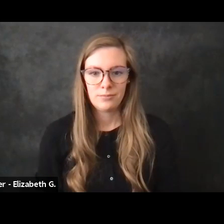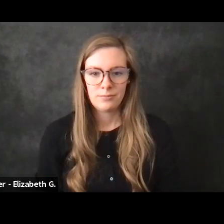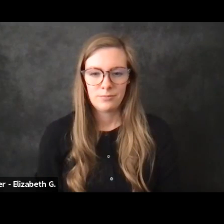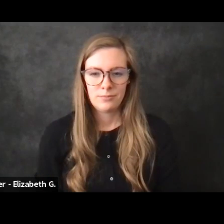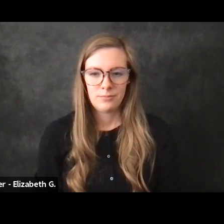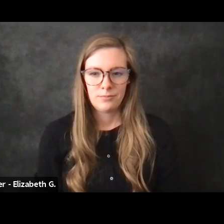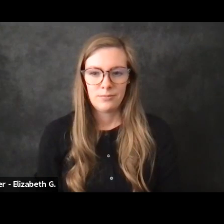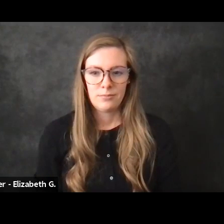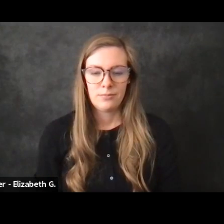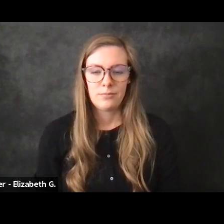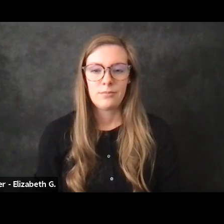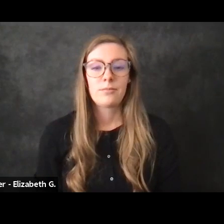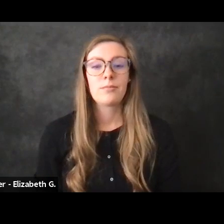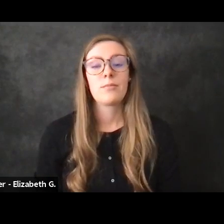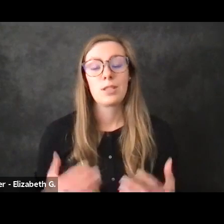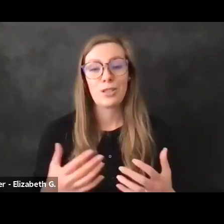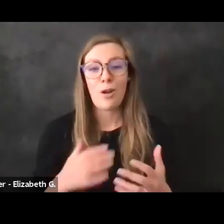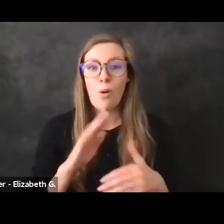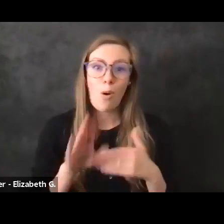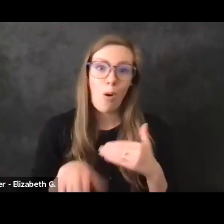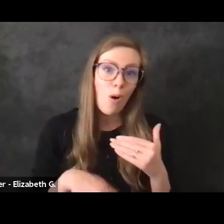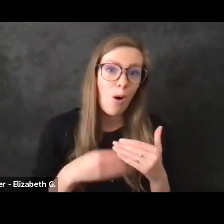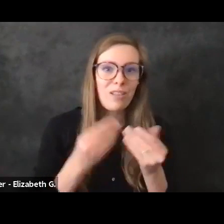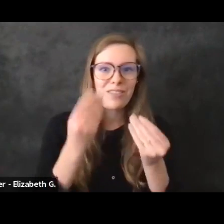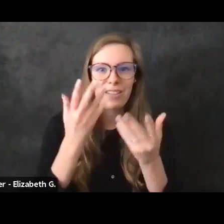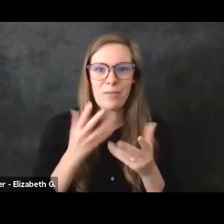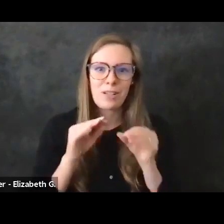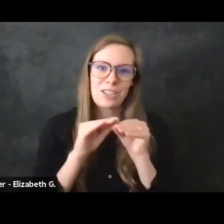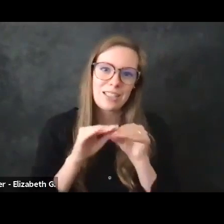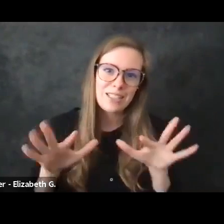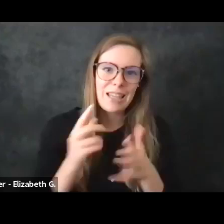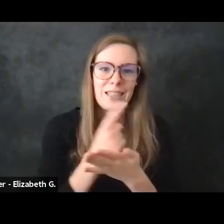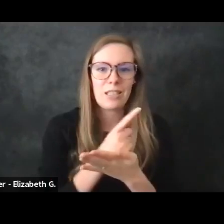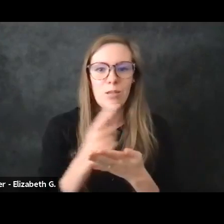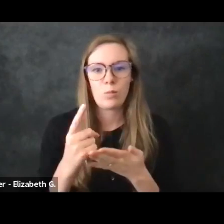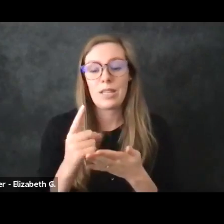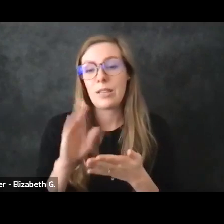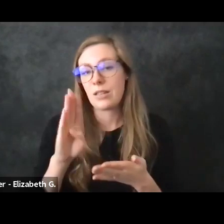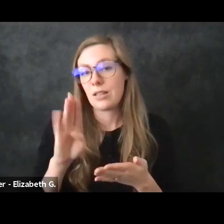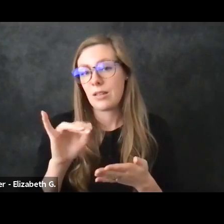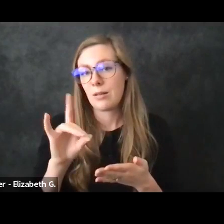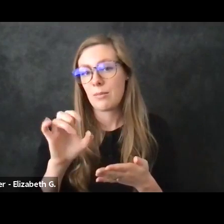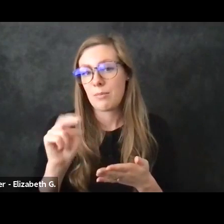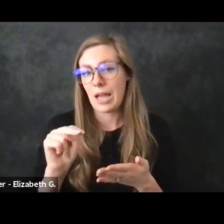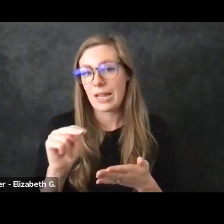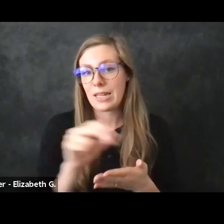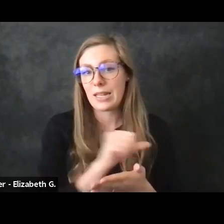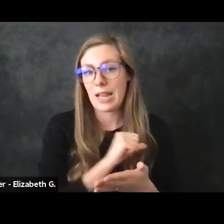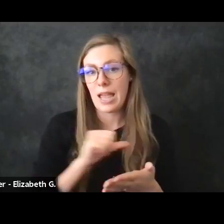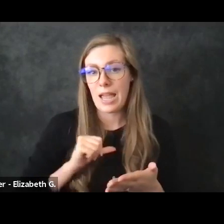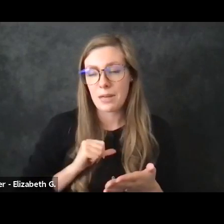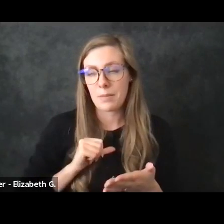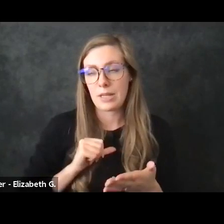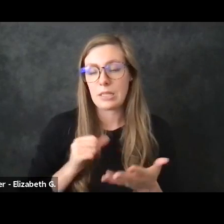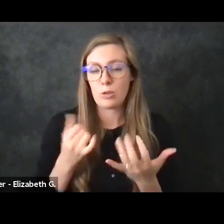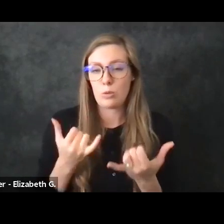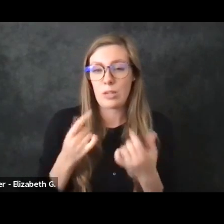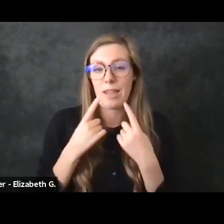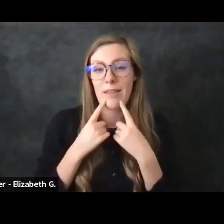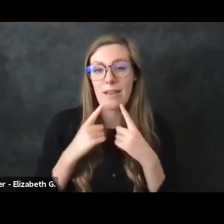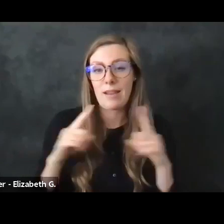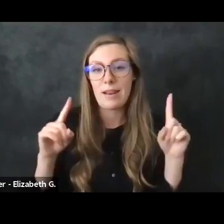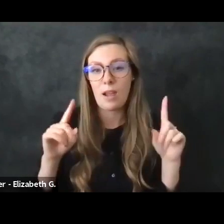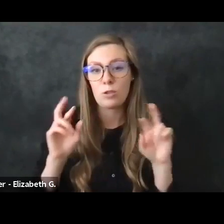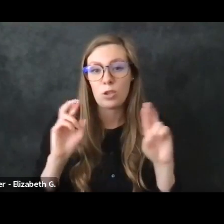To add to all of the information that's come out this week, the Biden administration today announced that they're prepared to